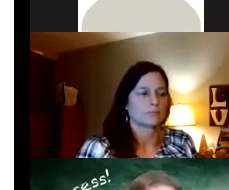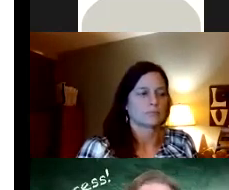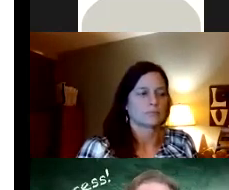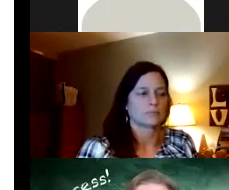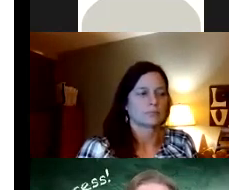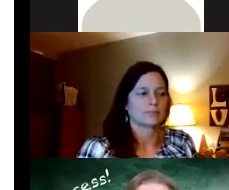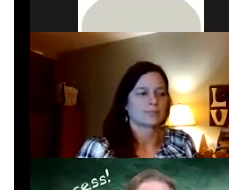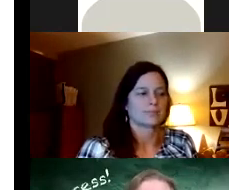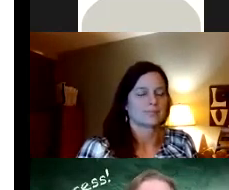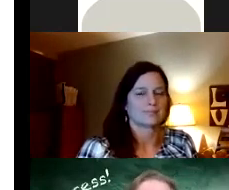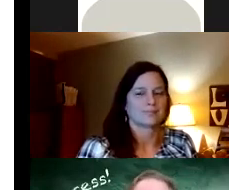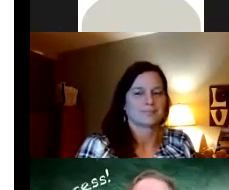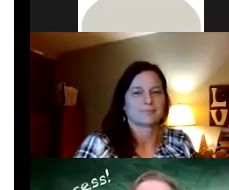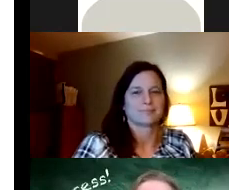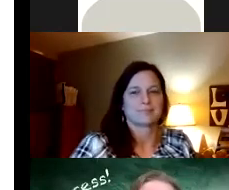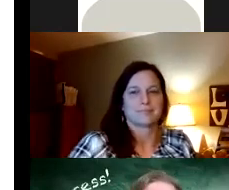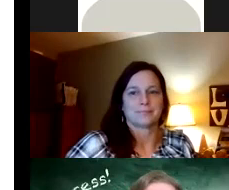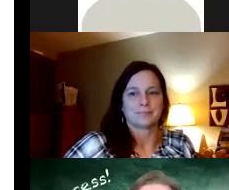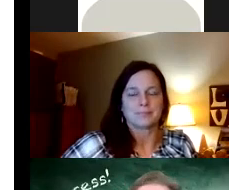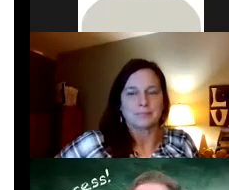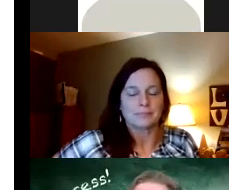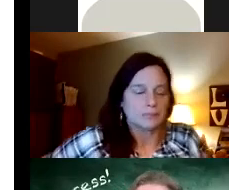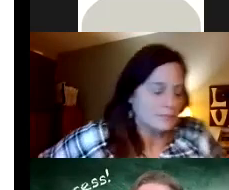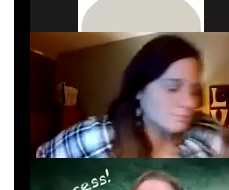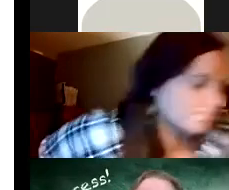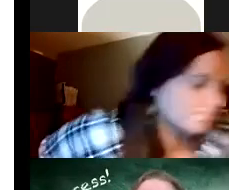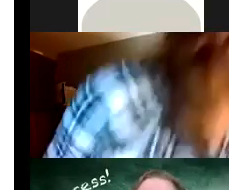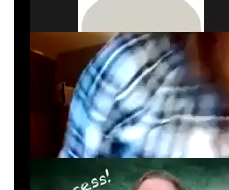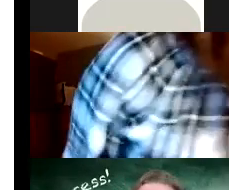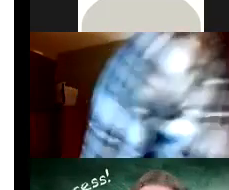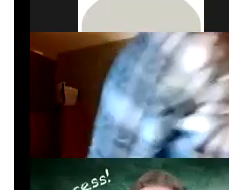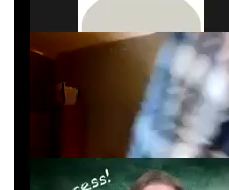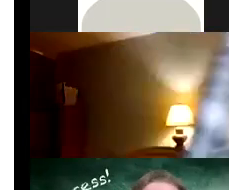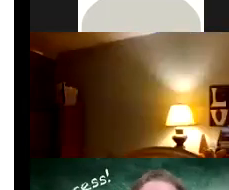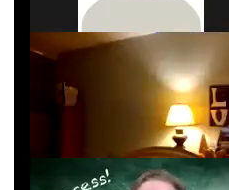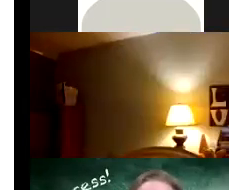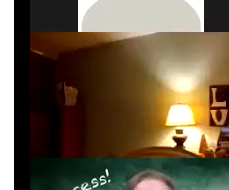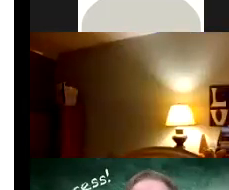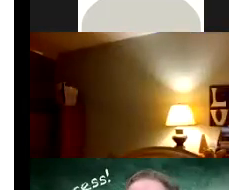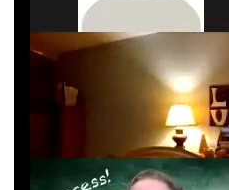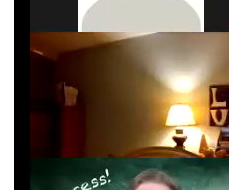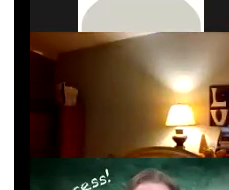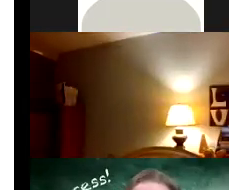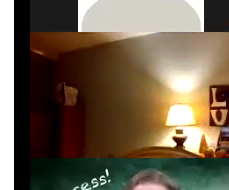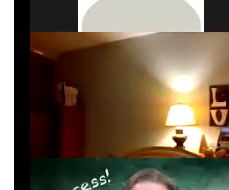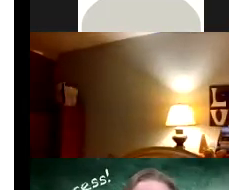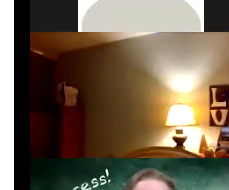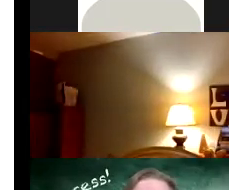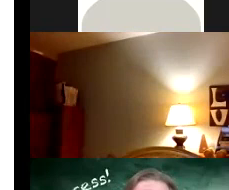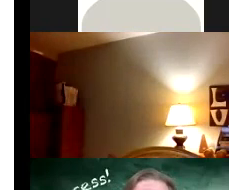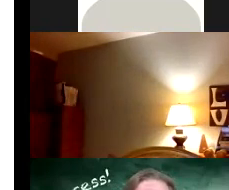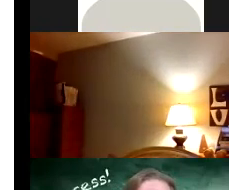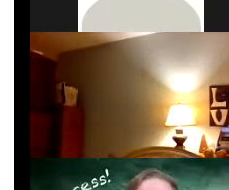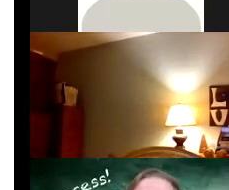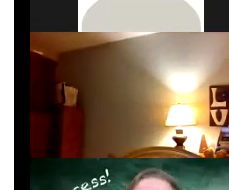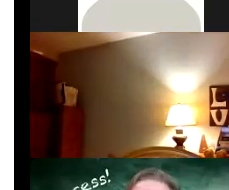that might be out there. Report any qualified untaxed income. That's something that people often forget to do. So just